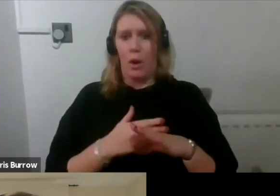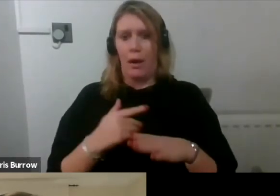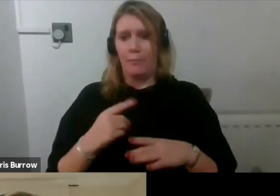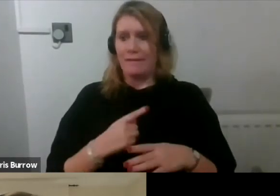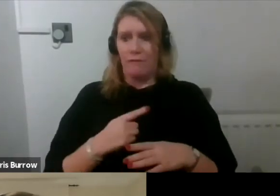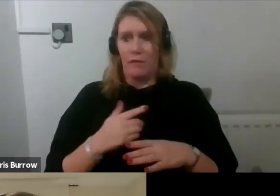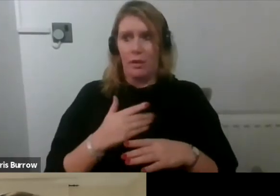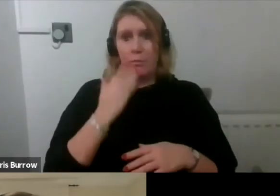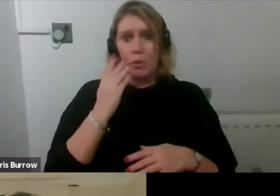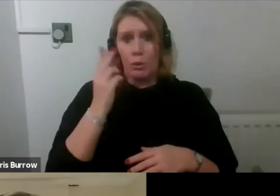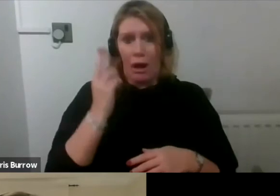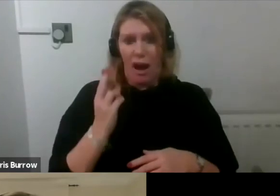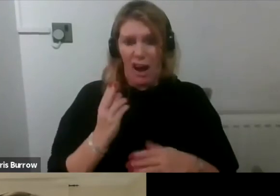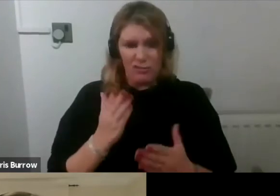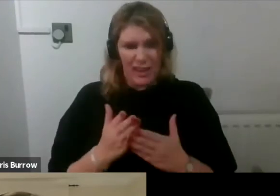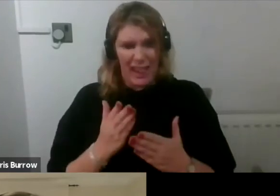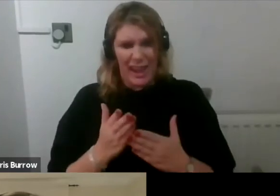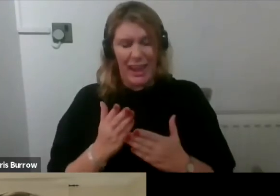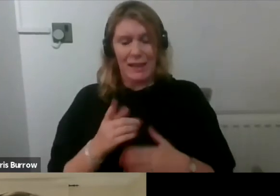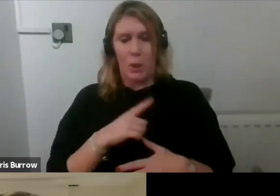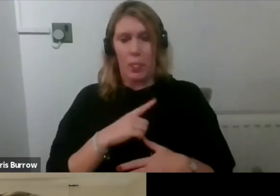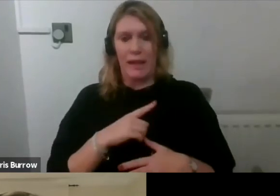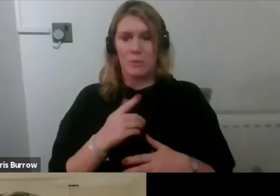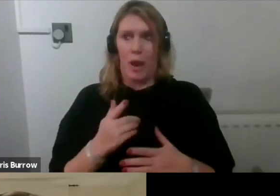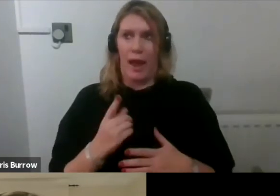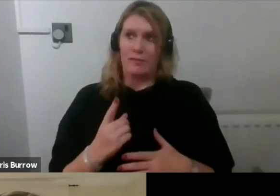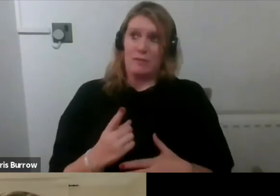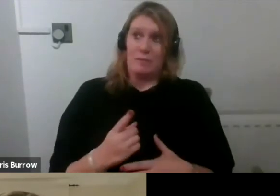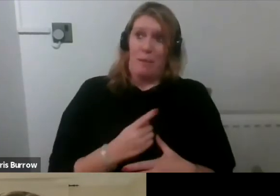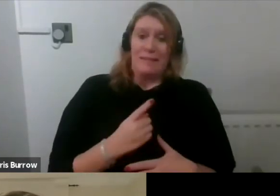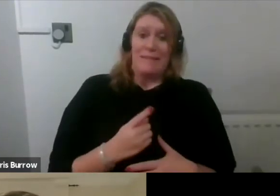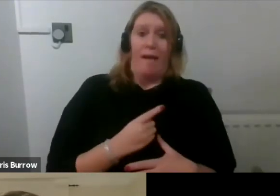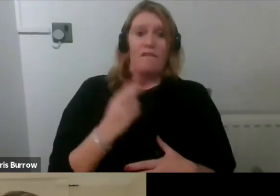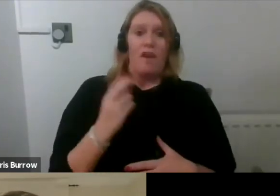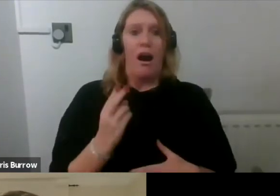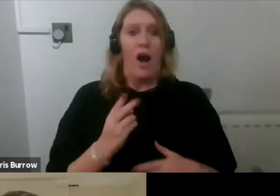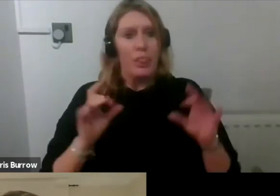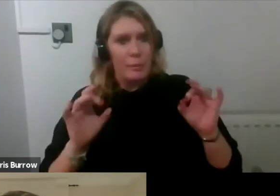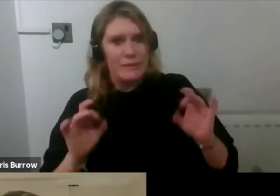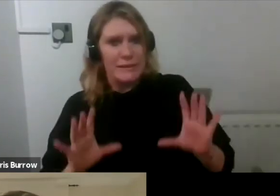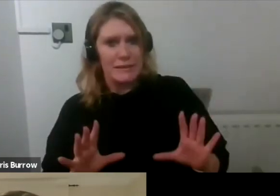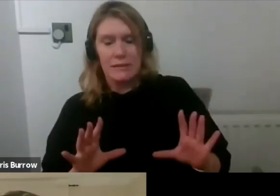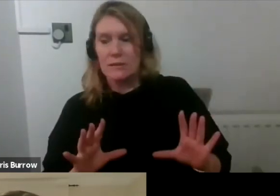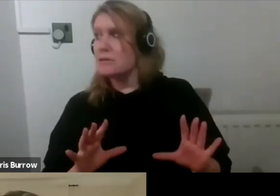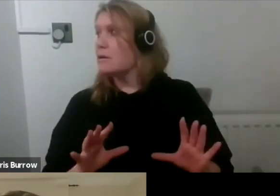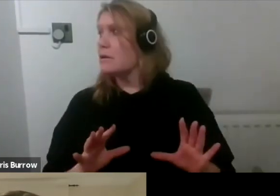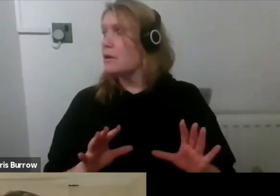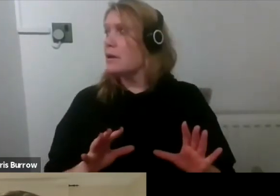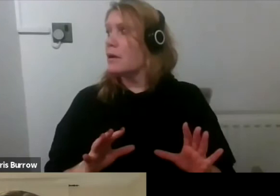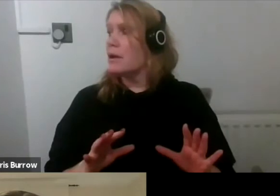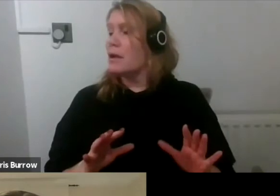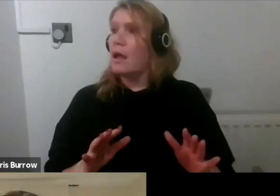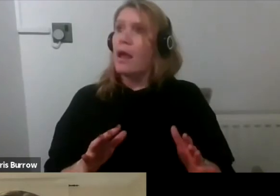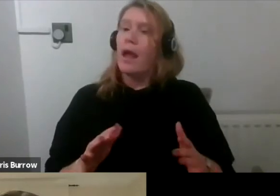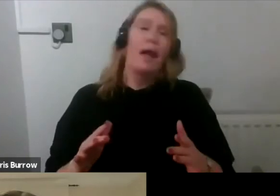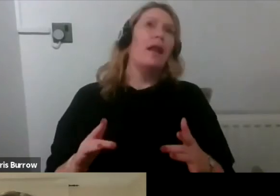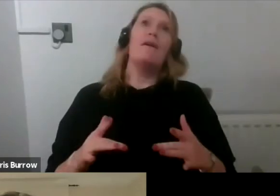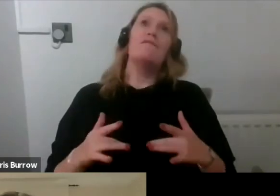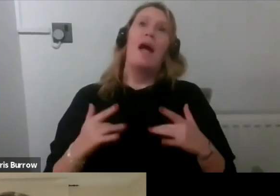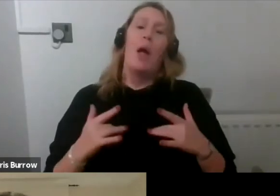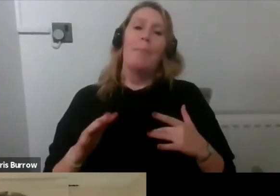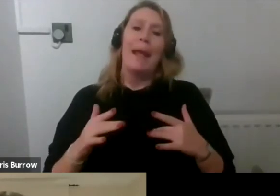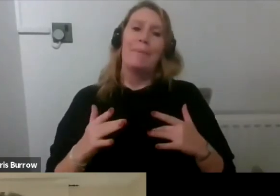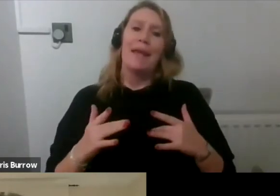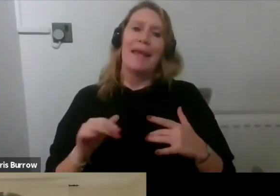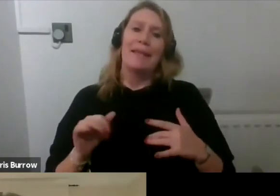for proper funders and stuff. Just done it for myself, and they were a bit suspicious of that. So I had to do